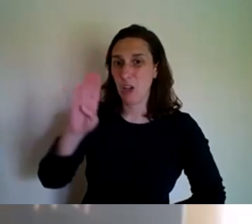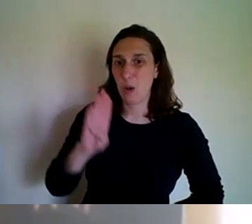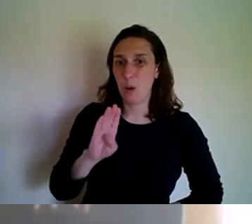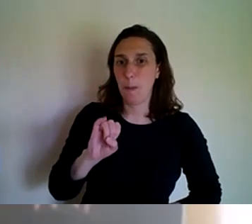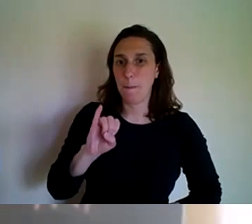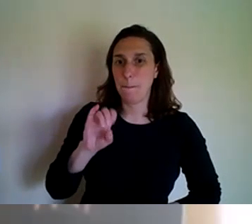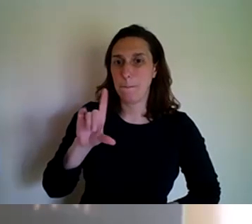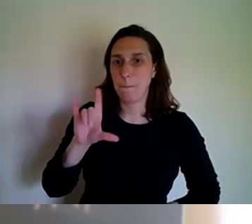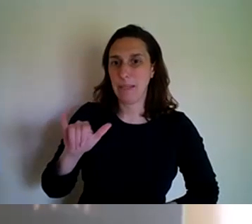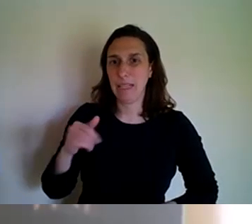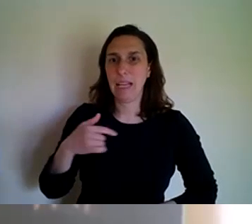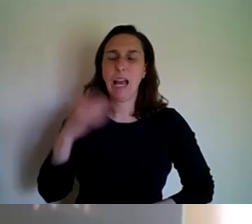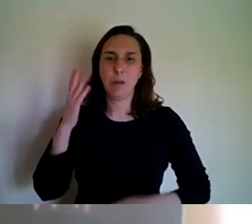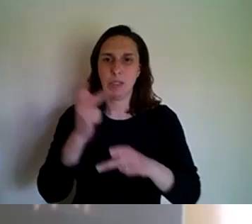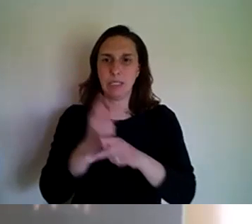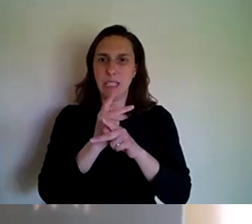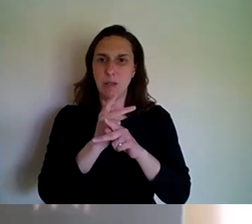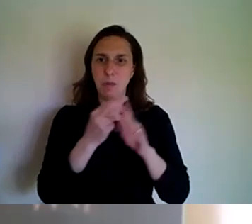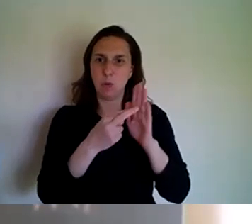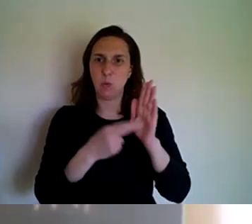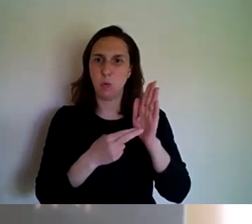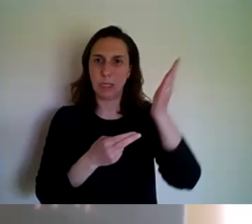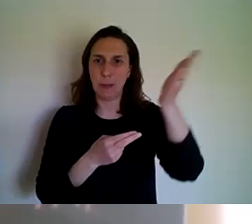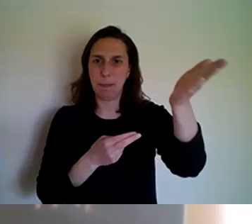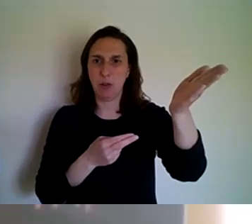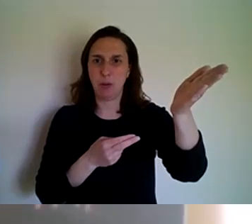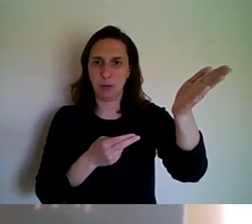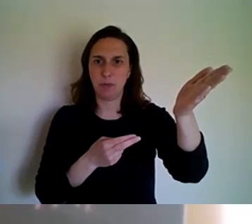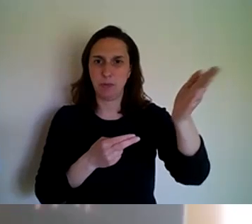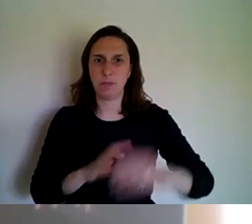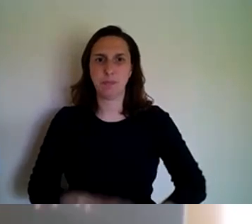And I'll keep the rules up here as I get my notes together.